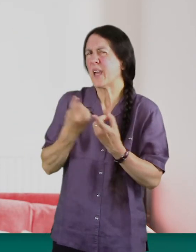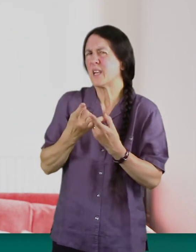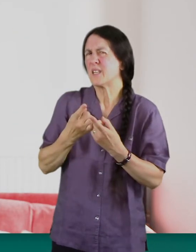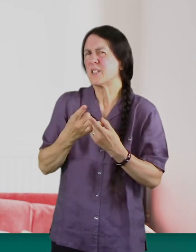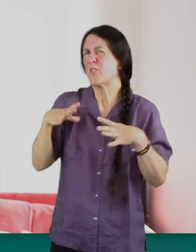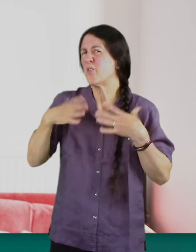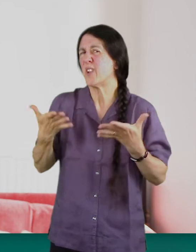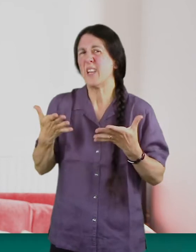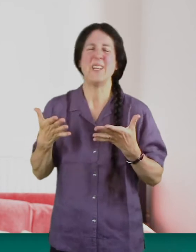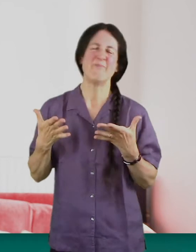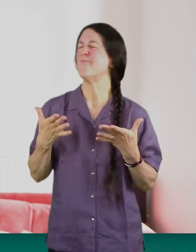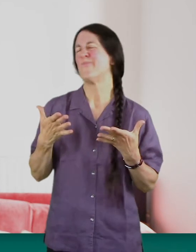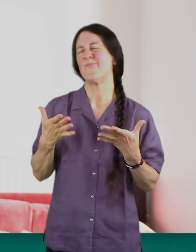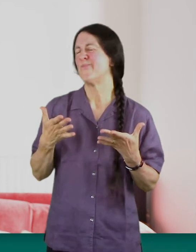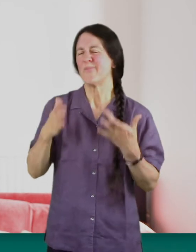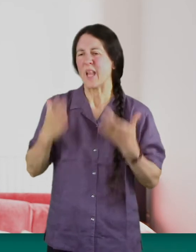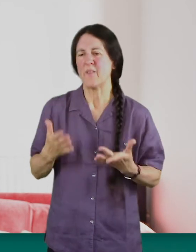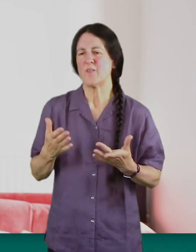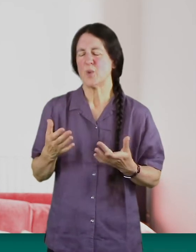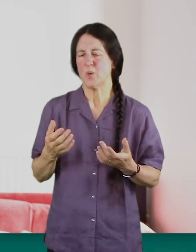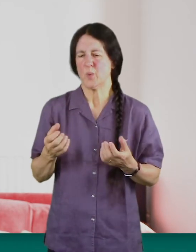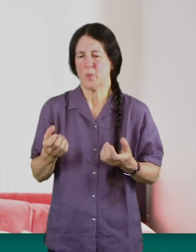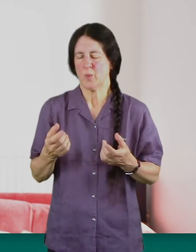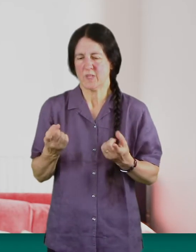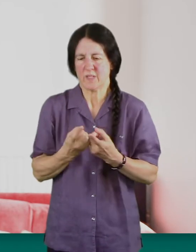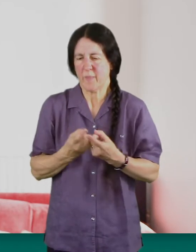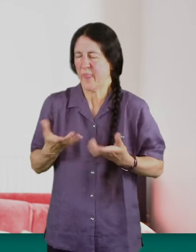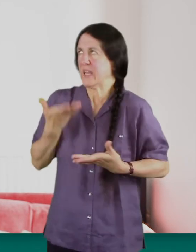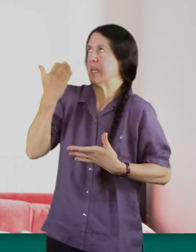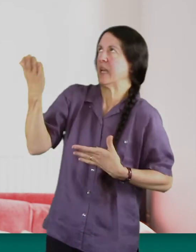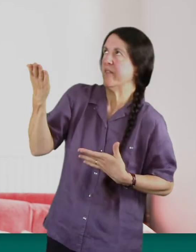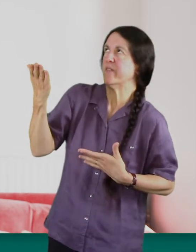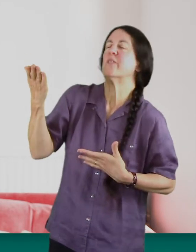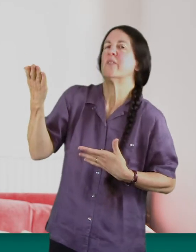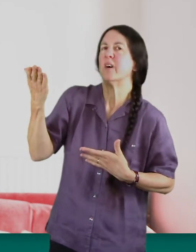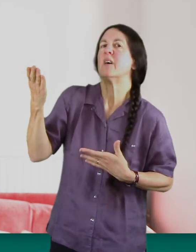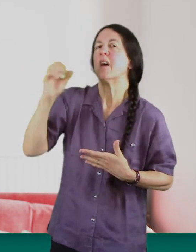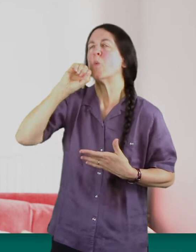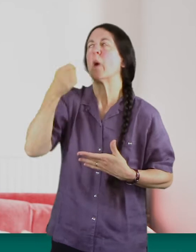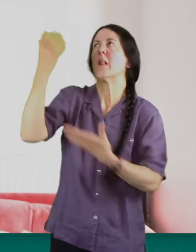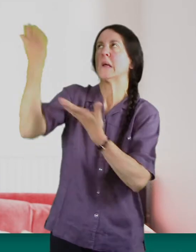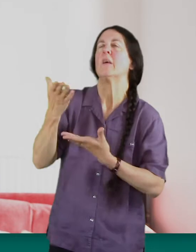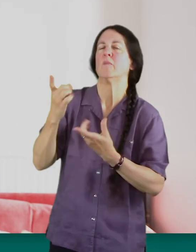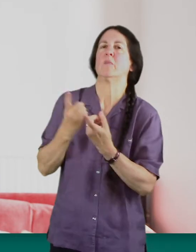And Samson's born into this, and then we don't see him again until he's an adult.